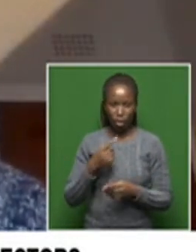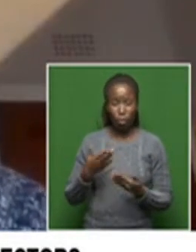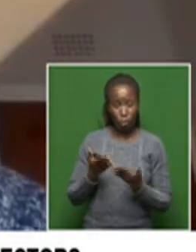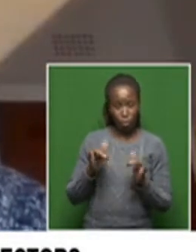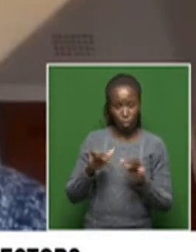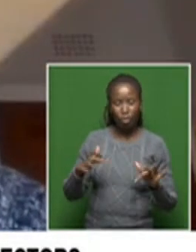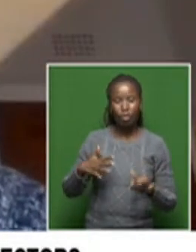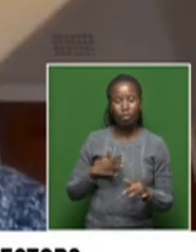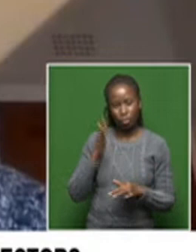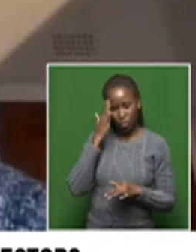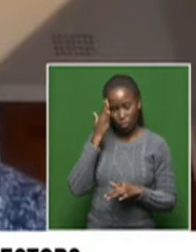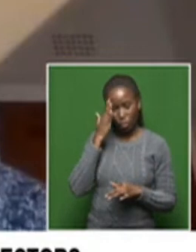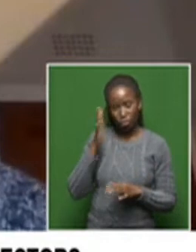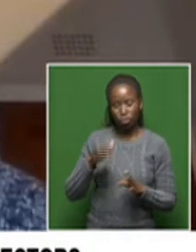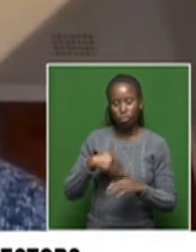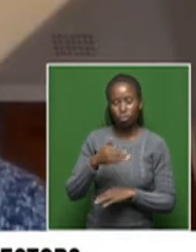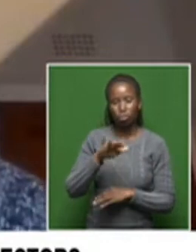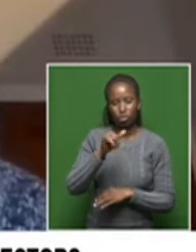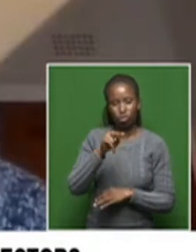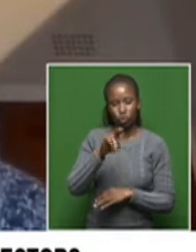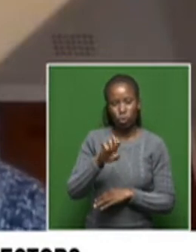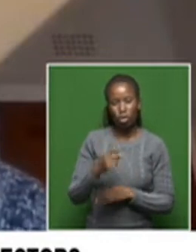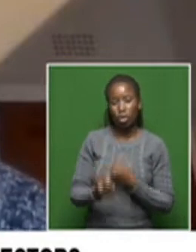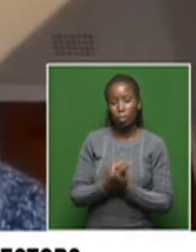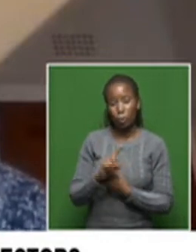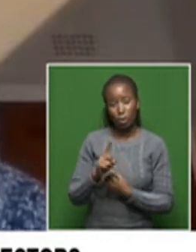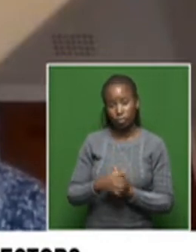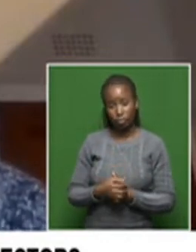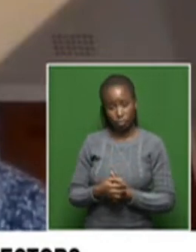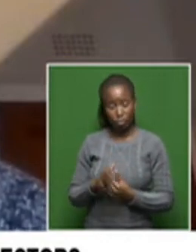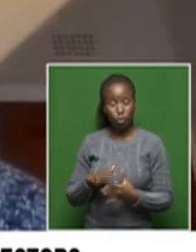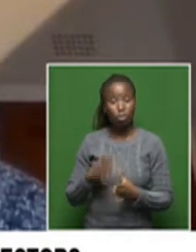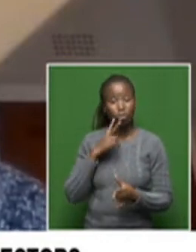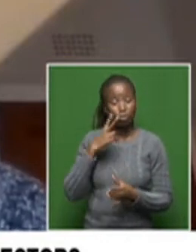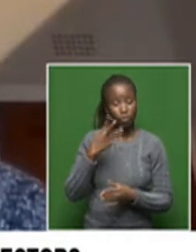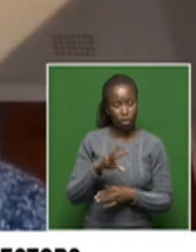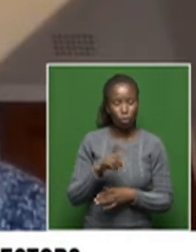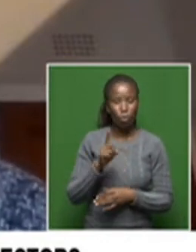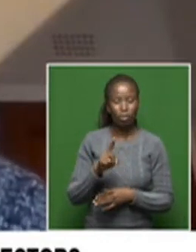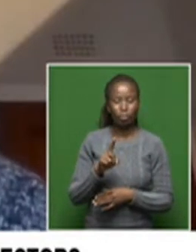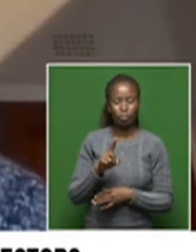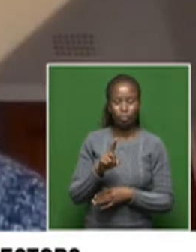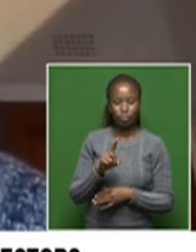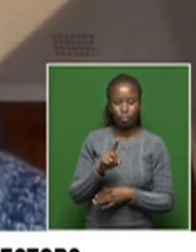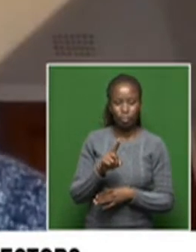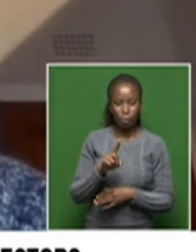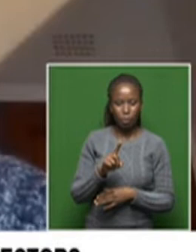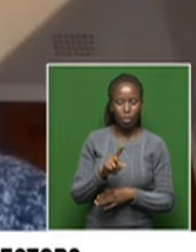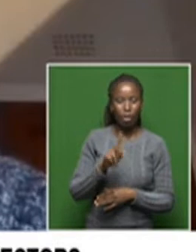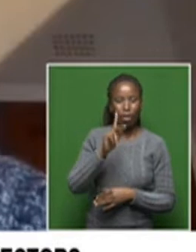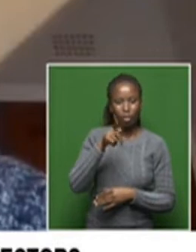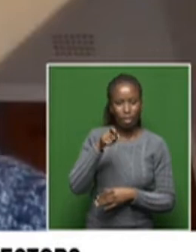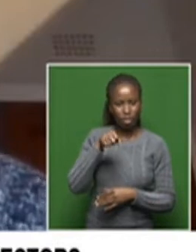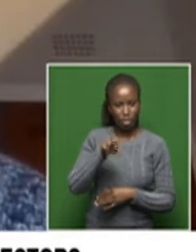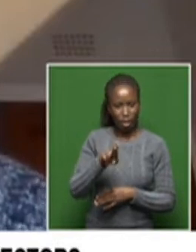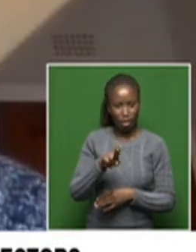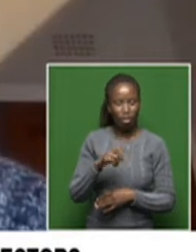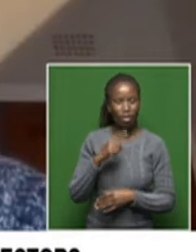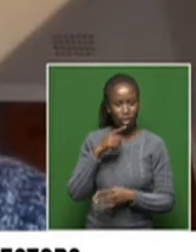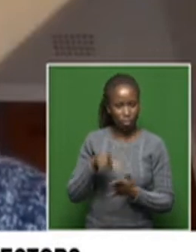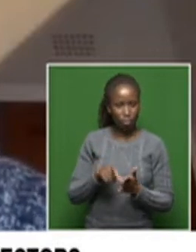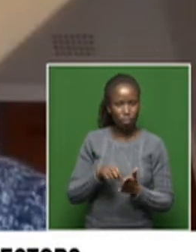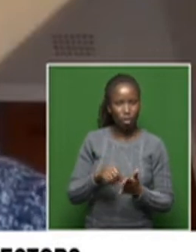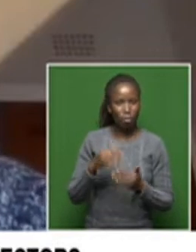know what happens after June. They've all seen with Pfizer, they've all seen the schedule for June, but then what happens in